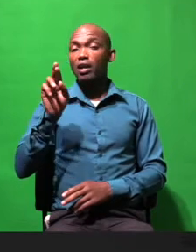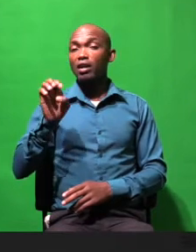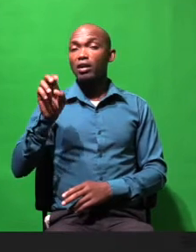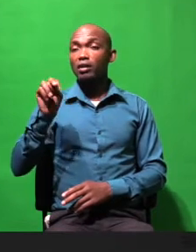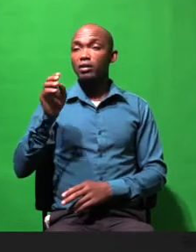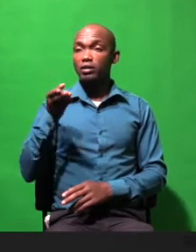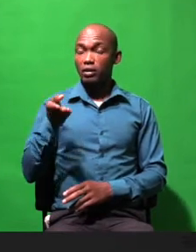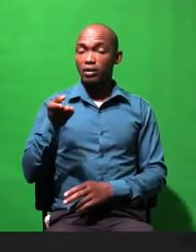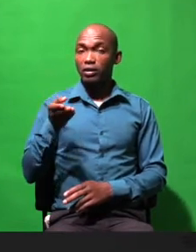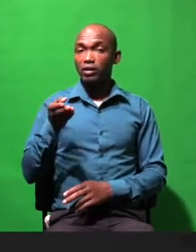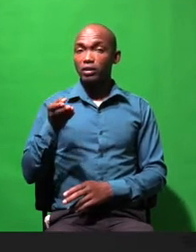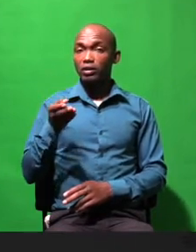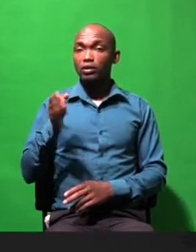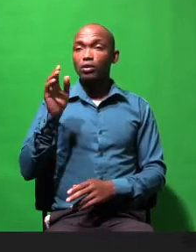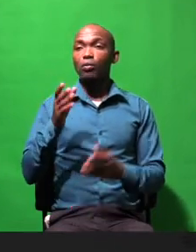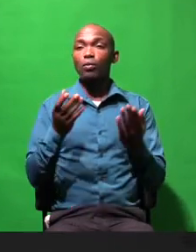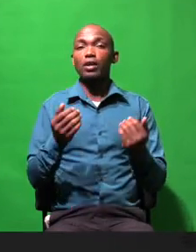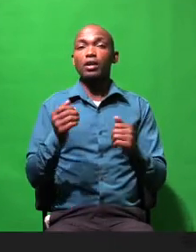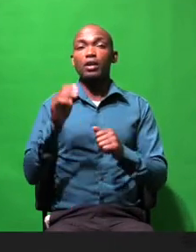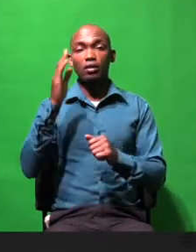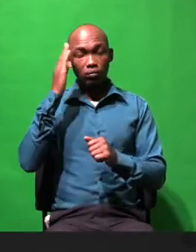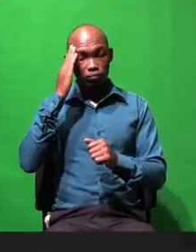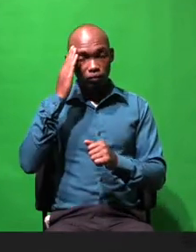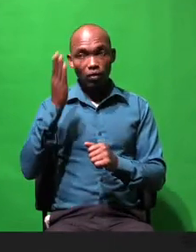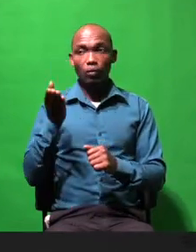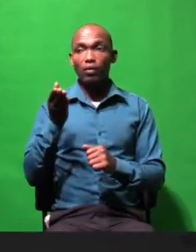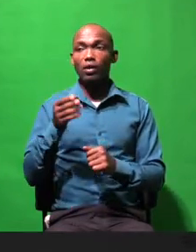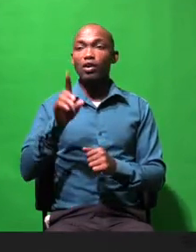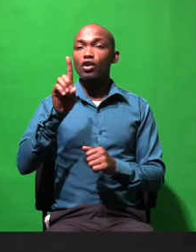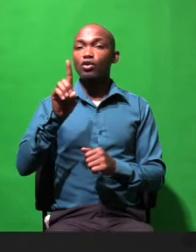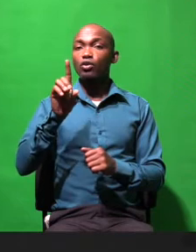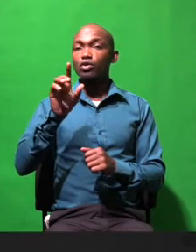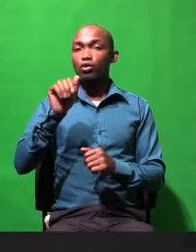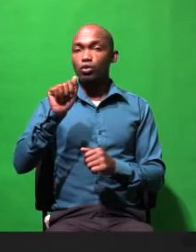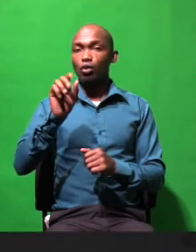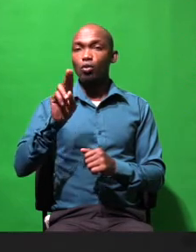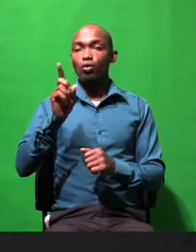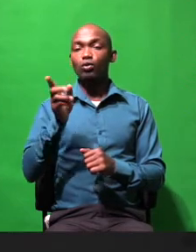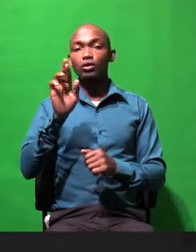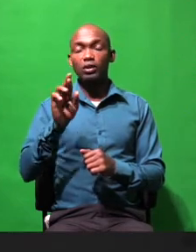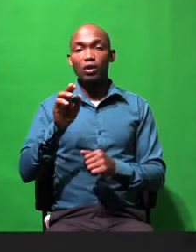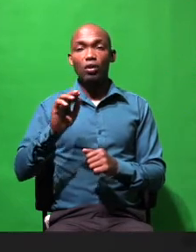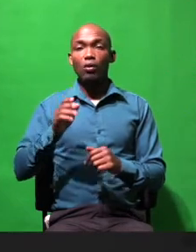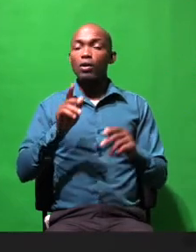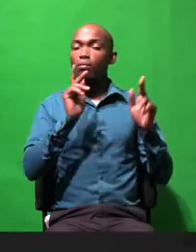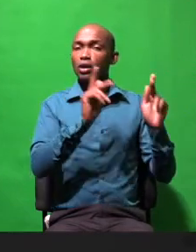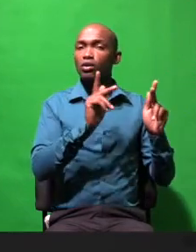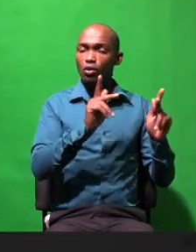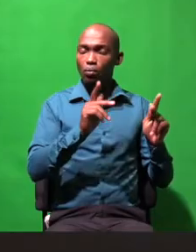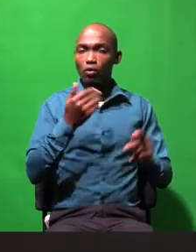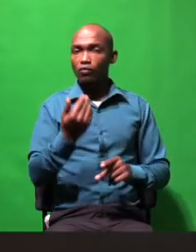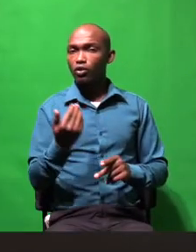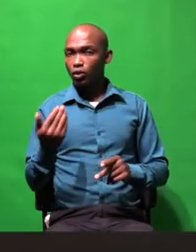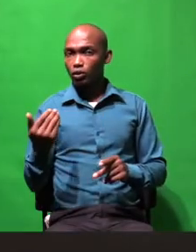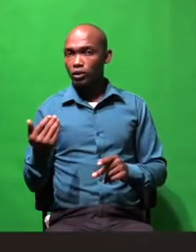their daughter, the state of their daughter will be what? Will be normal, will be